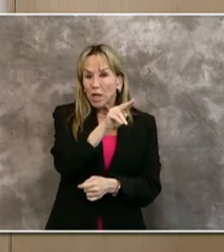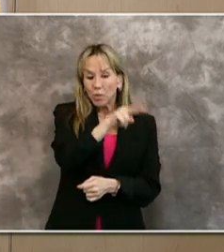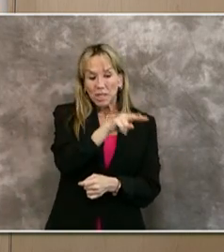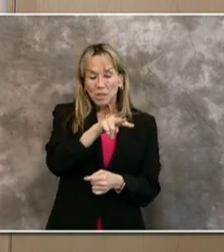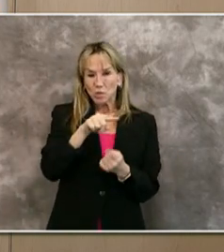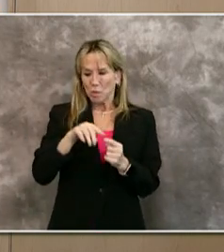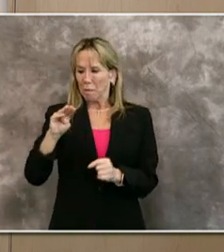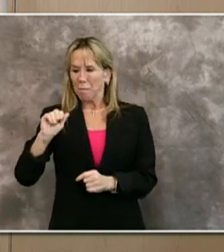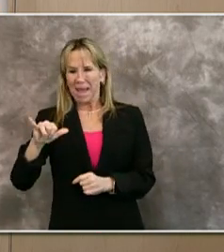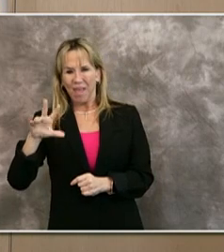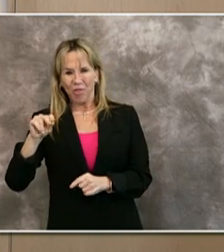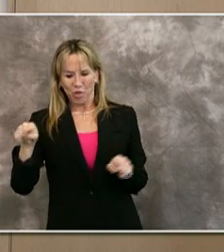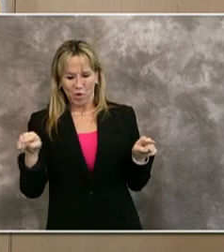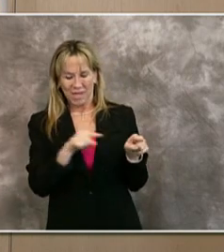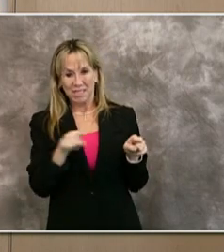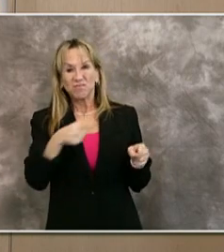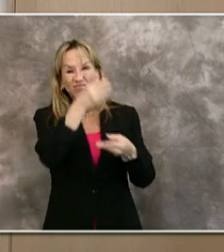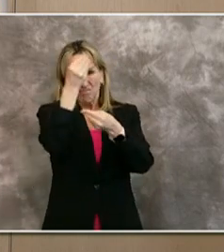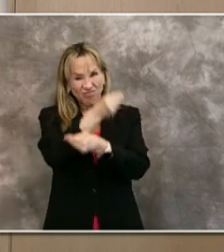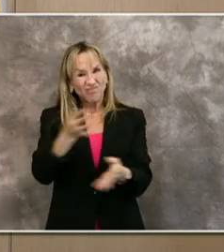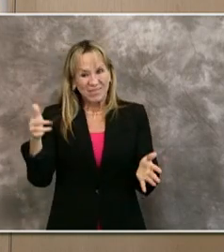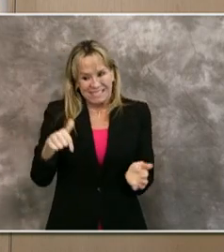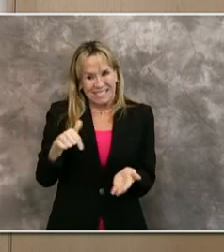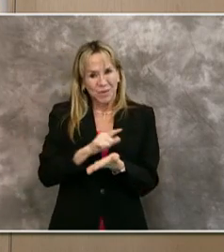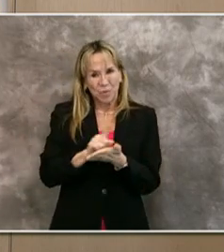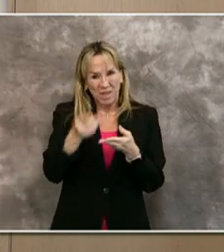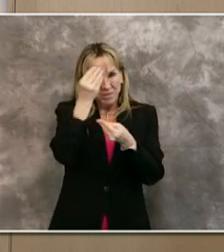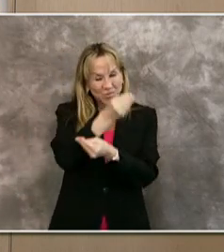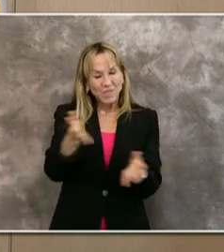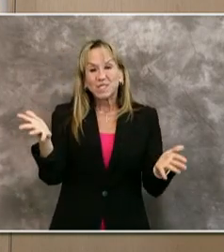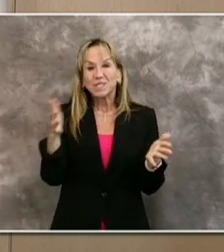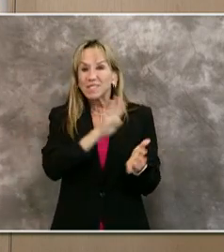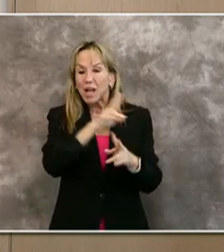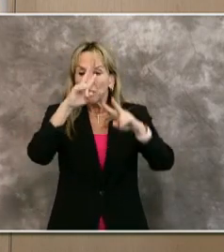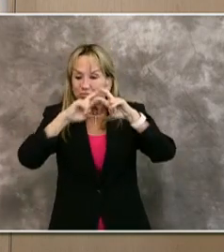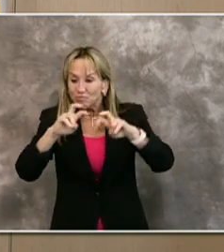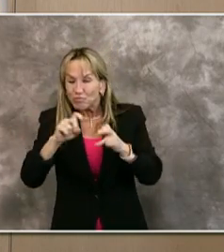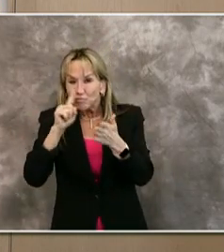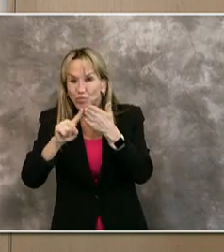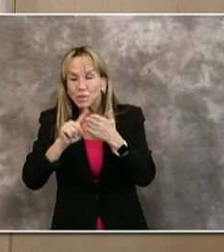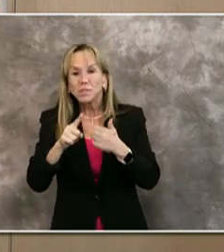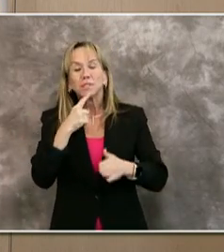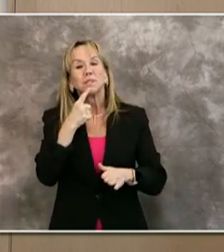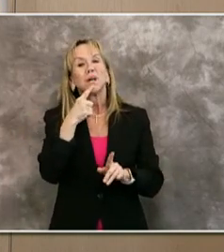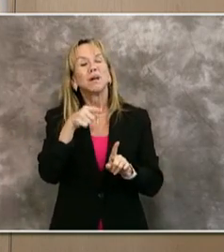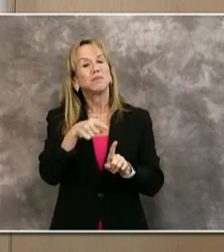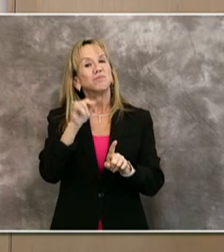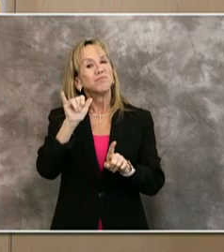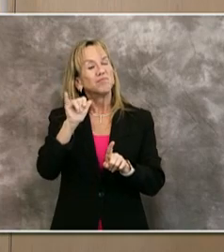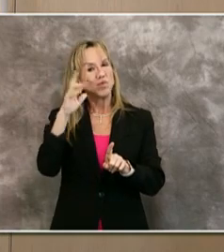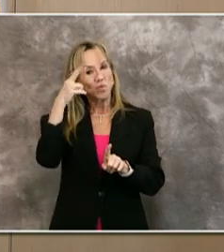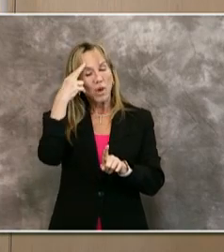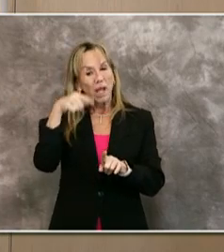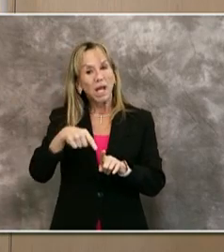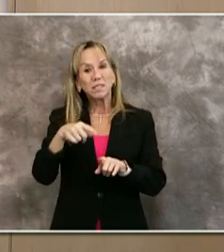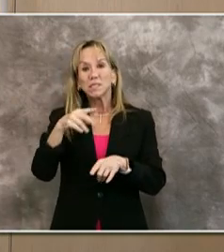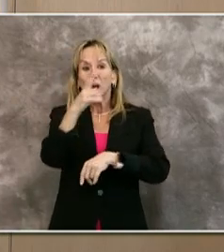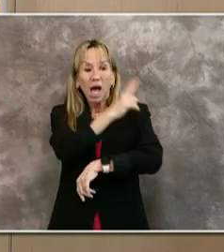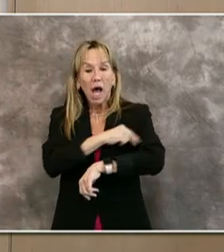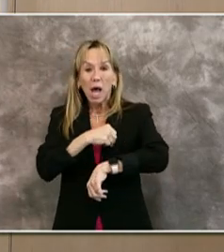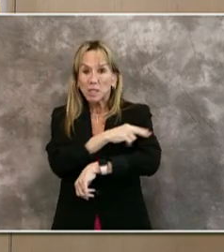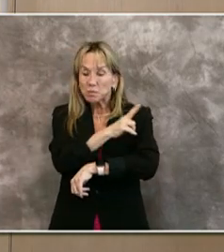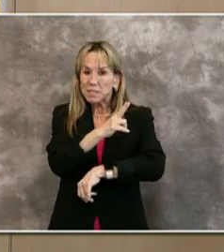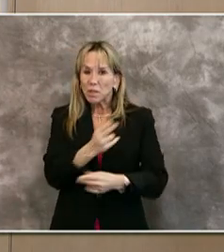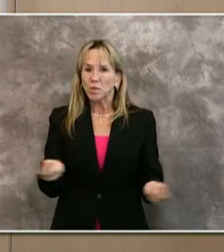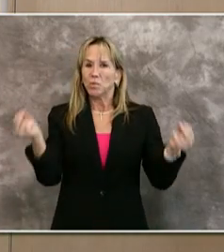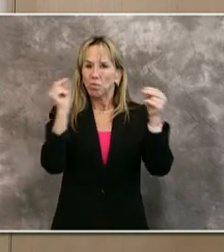released earlier this week. It indicates that hospitalizations were 6 times higher and deaths 12